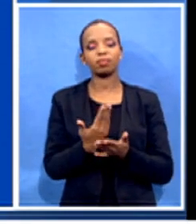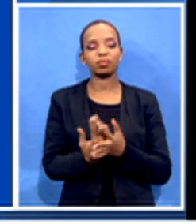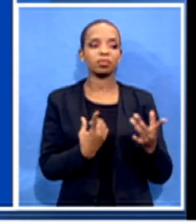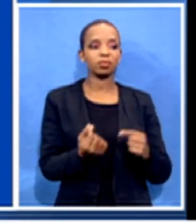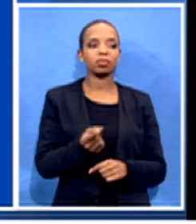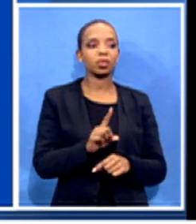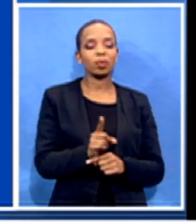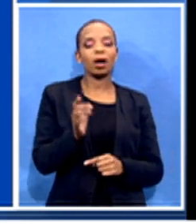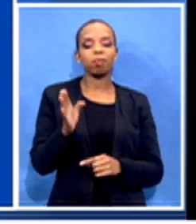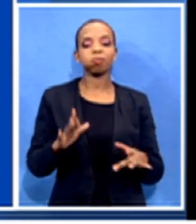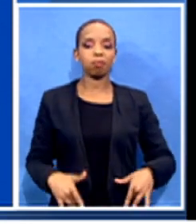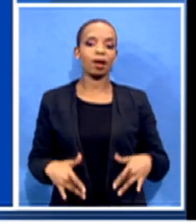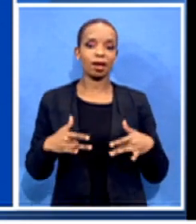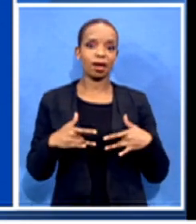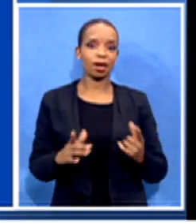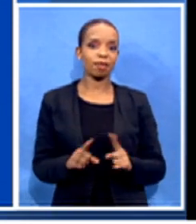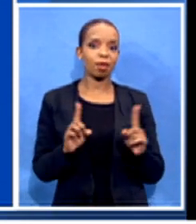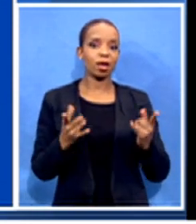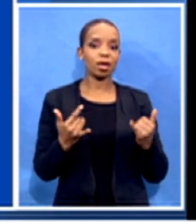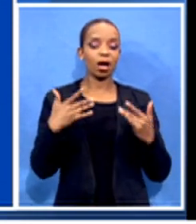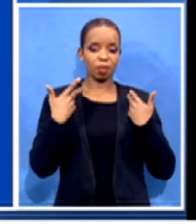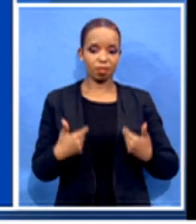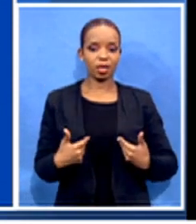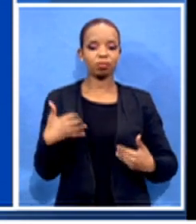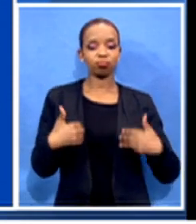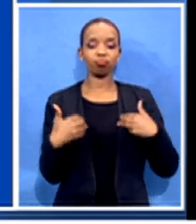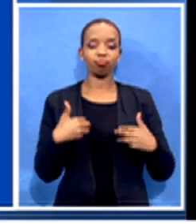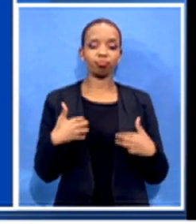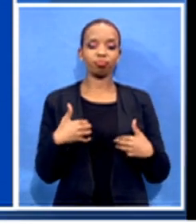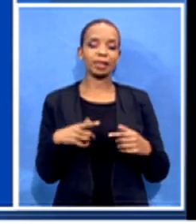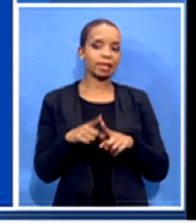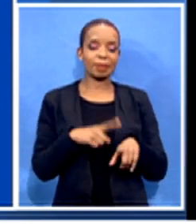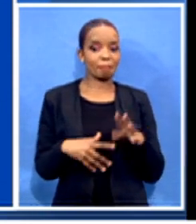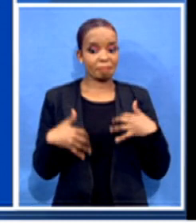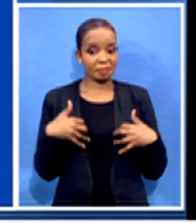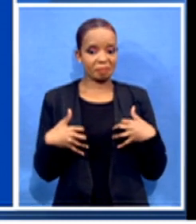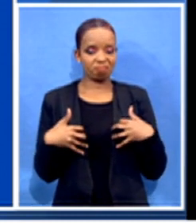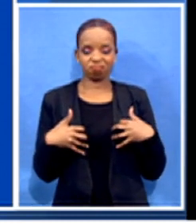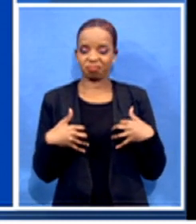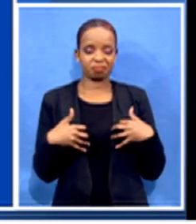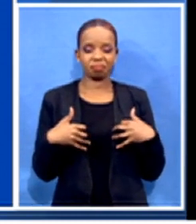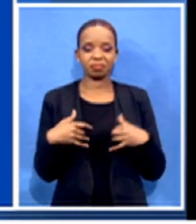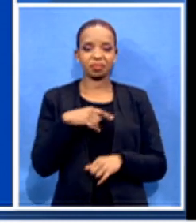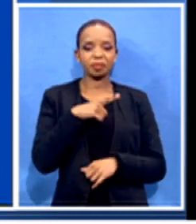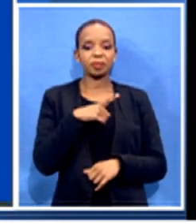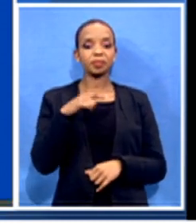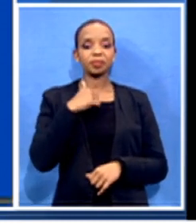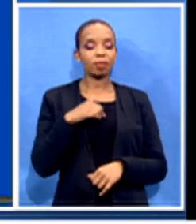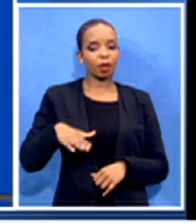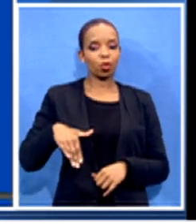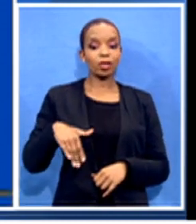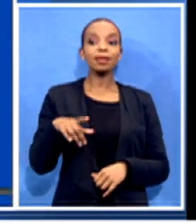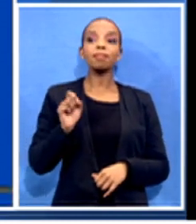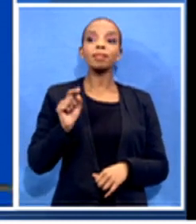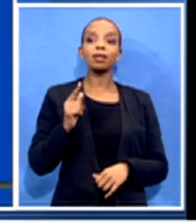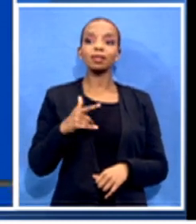live. But now at this point in time, I am excited, but I'm not excited because I know that I'm not yet there where